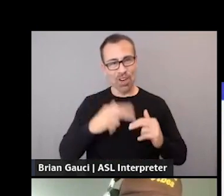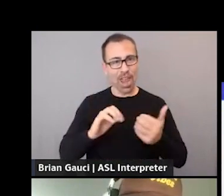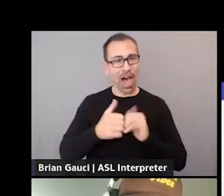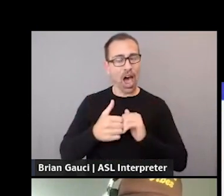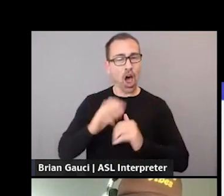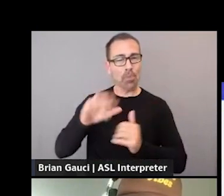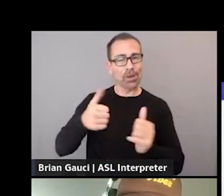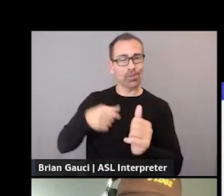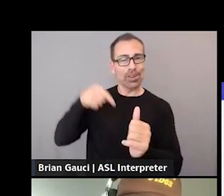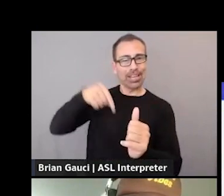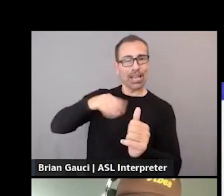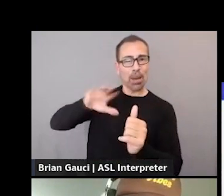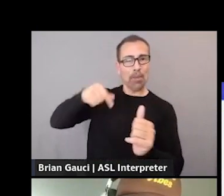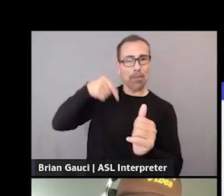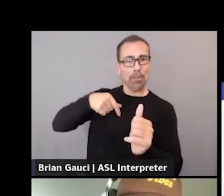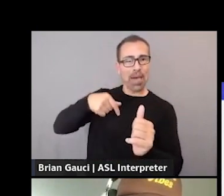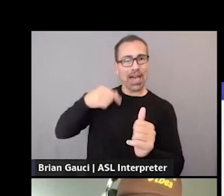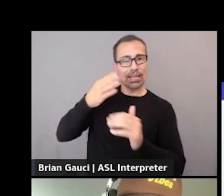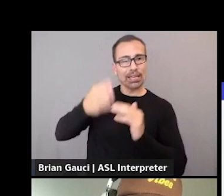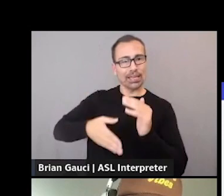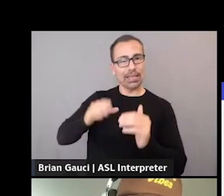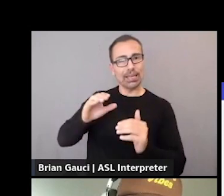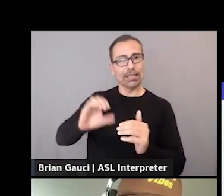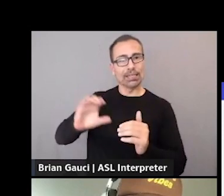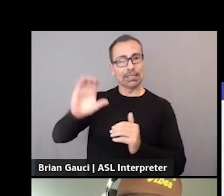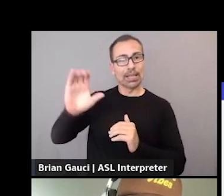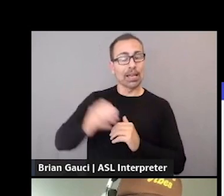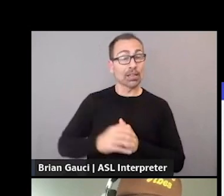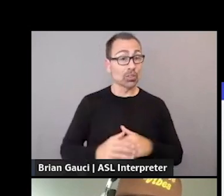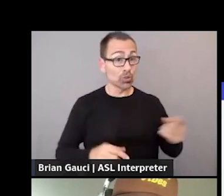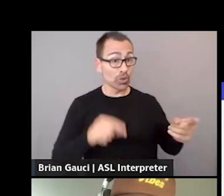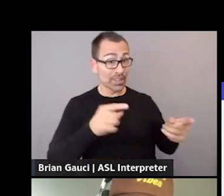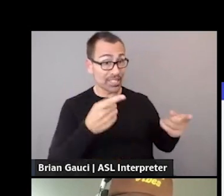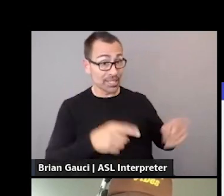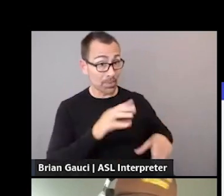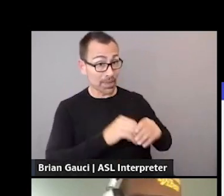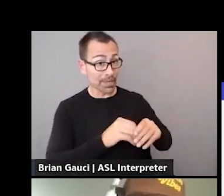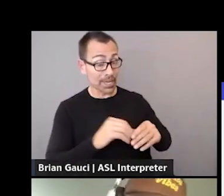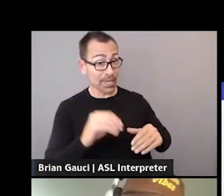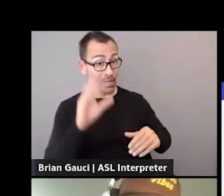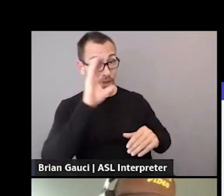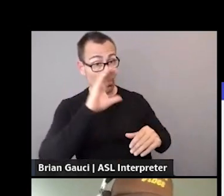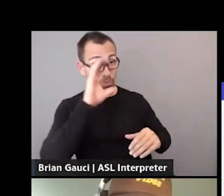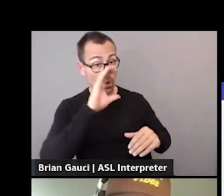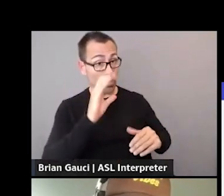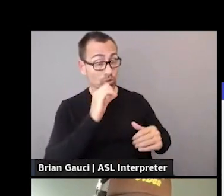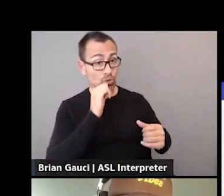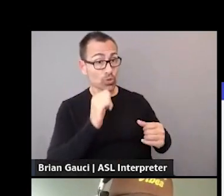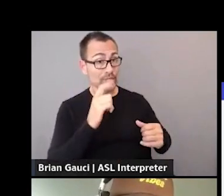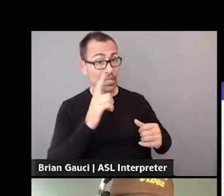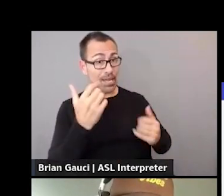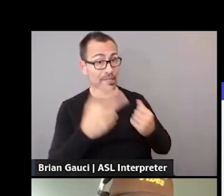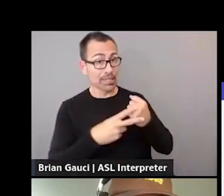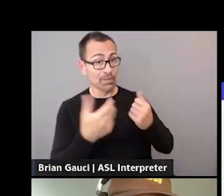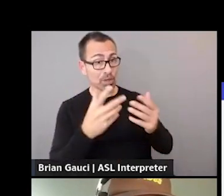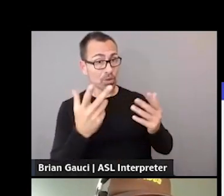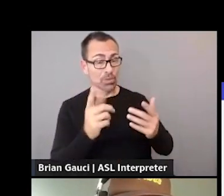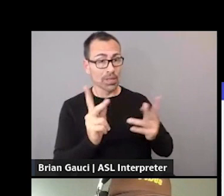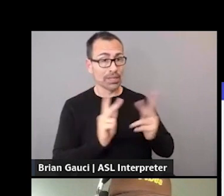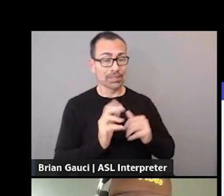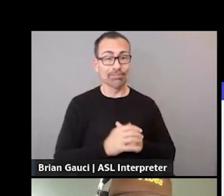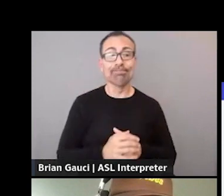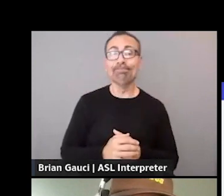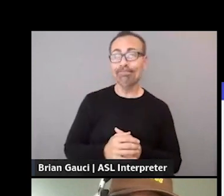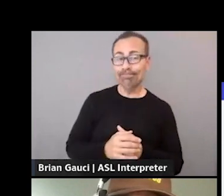browser currently. It's not persisted anywhere. It isn't. As soon as I refresh, that lovely gone. search is going to be lovely gone. You lost